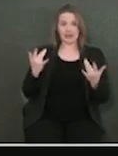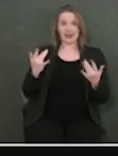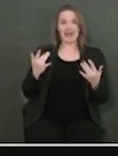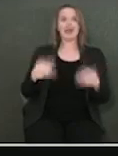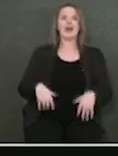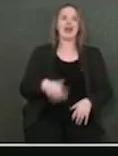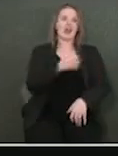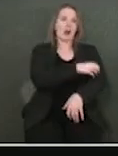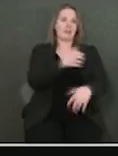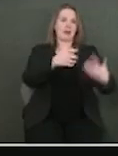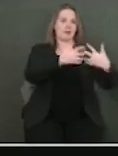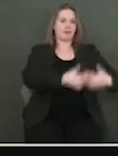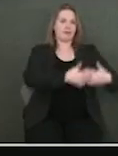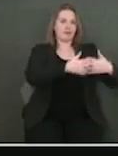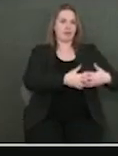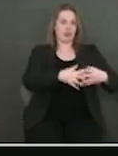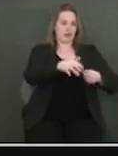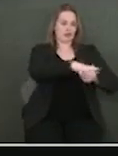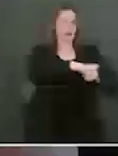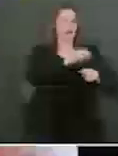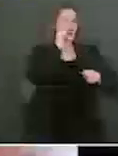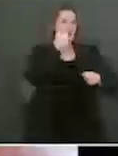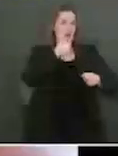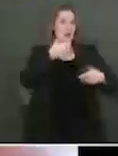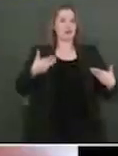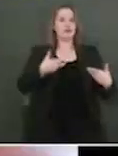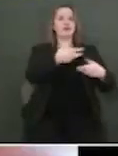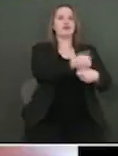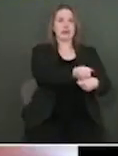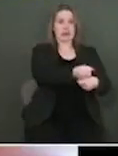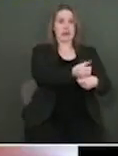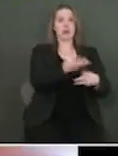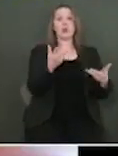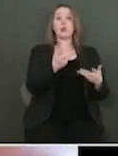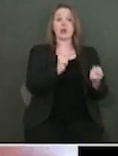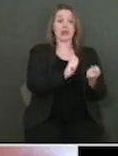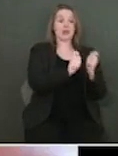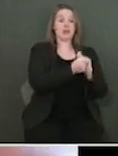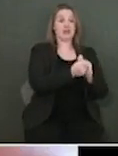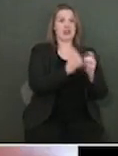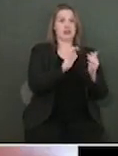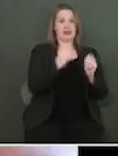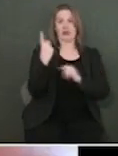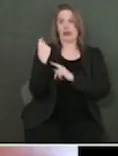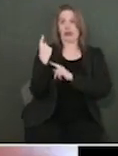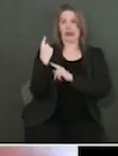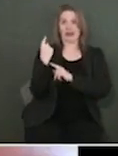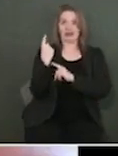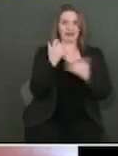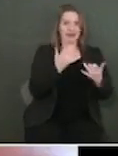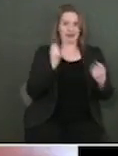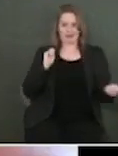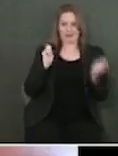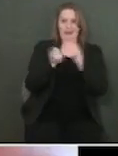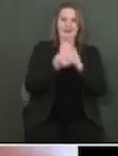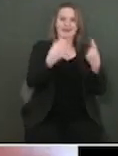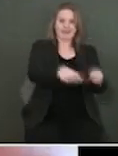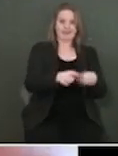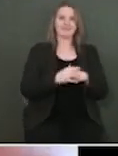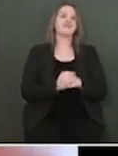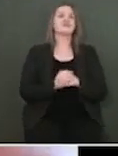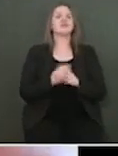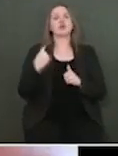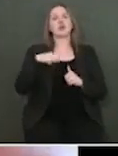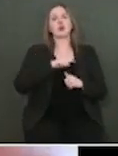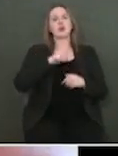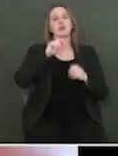plant location tomorrow to kind of recap what's changed, from last year to this year. So we can